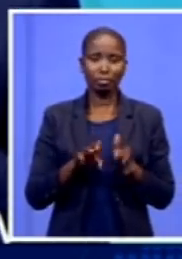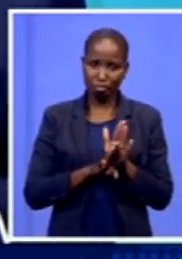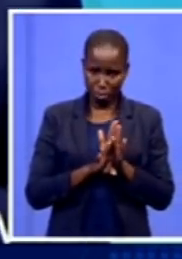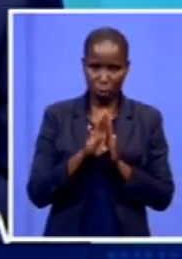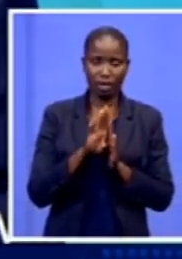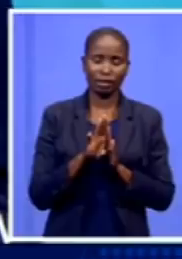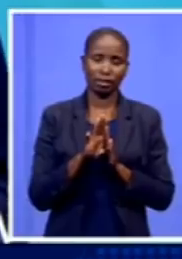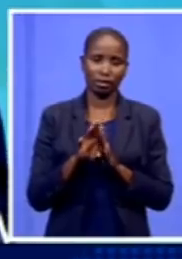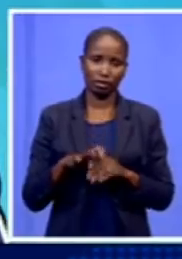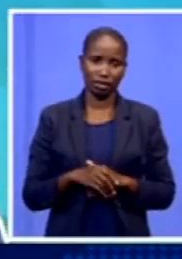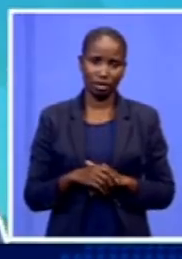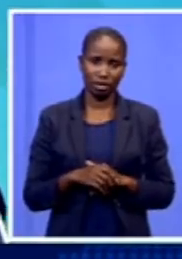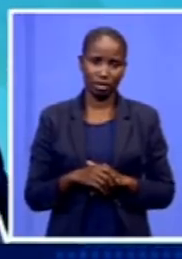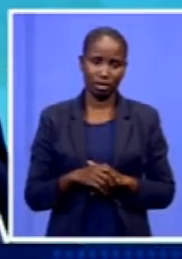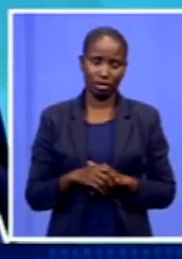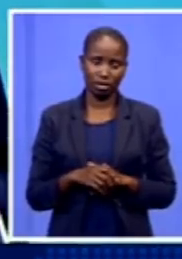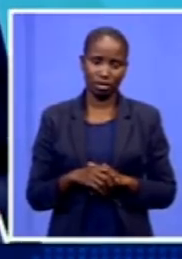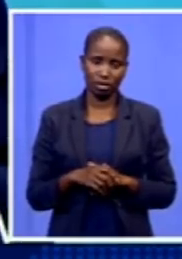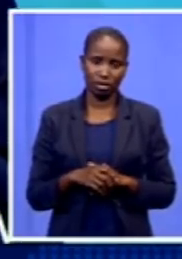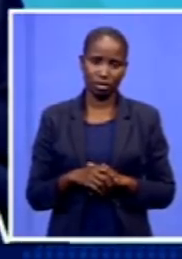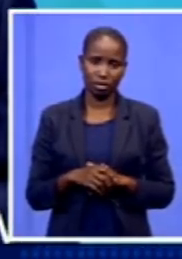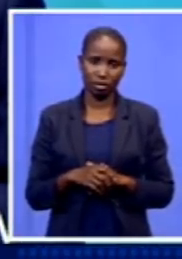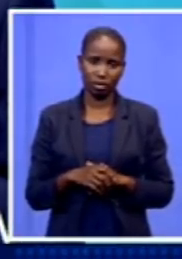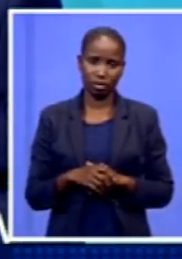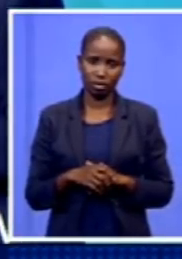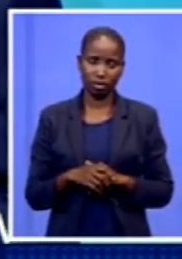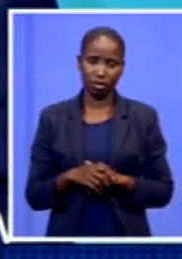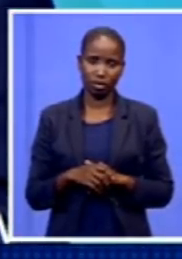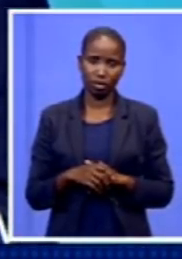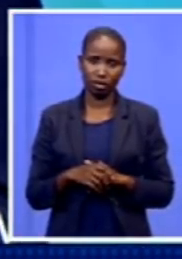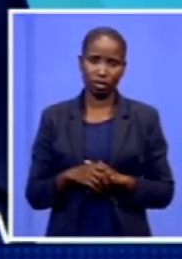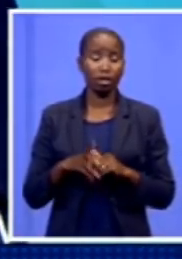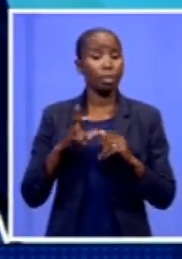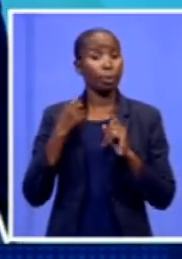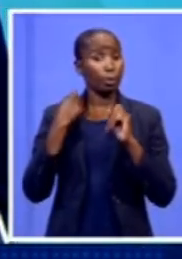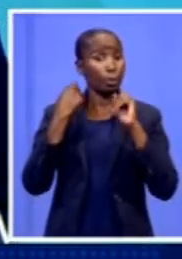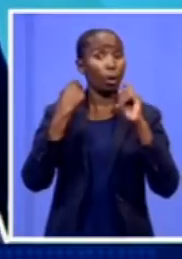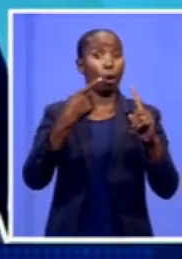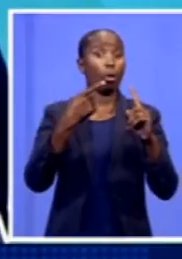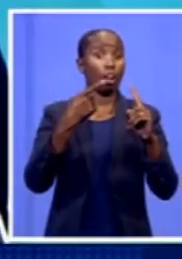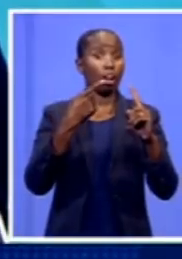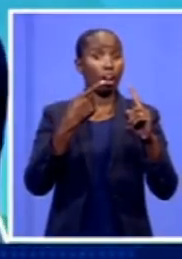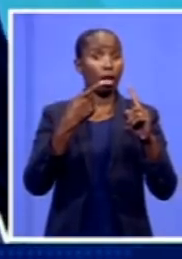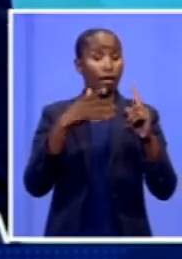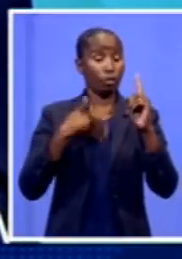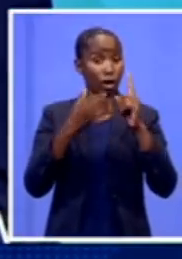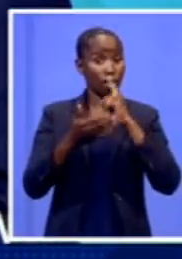goal we want to pursue is to ensure that IP isn't set up as an obstacle